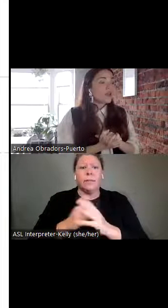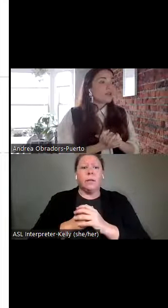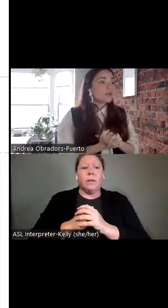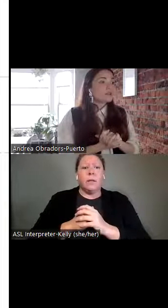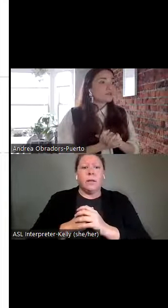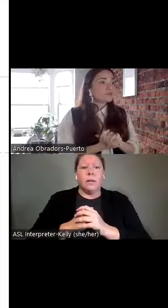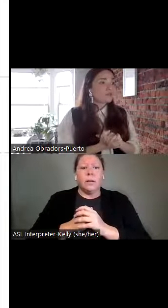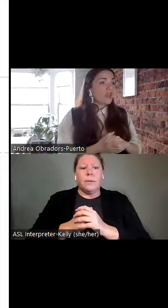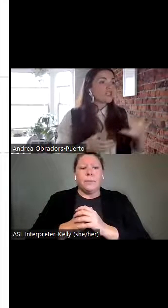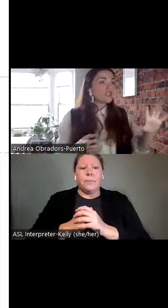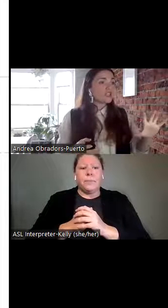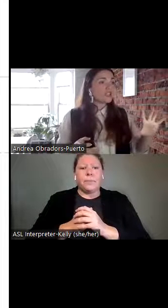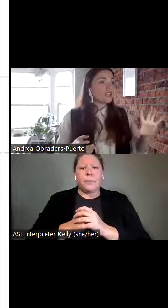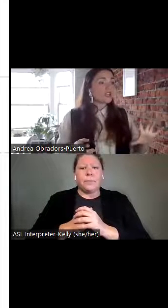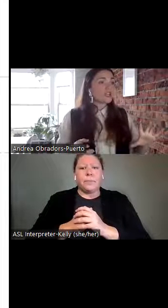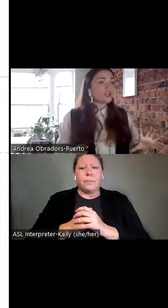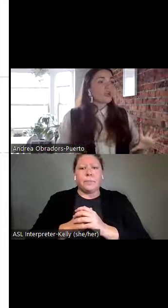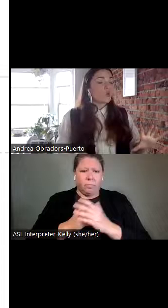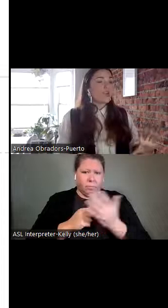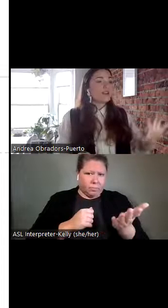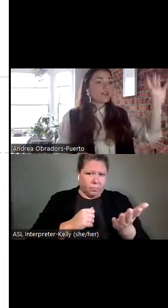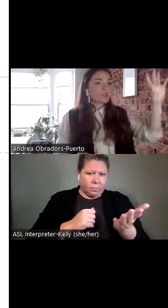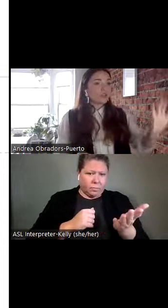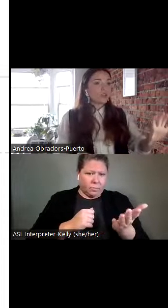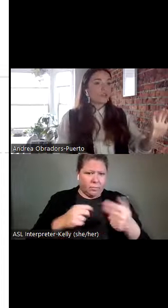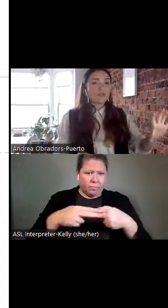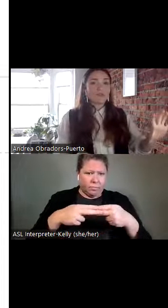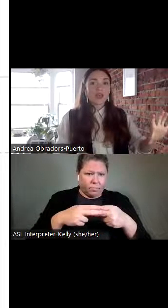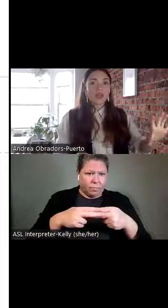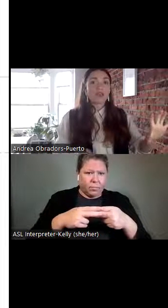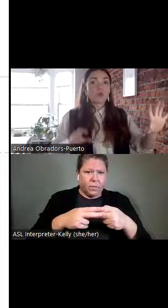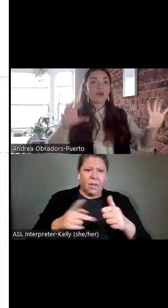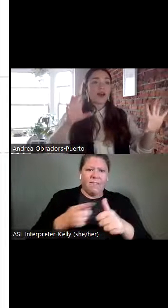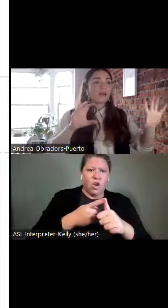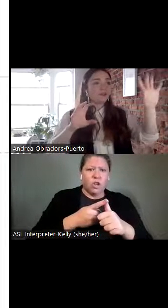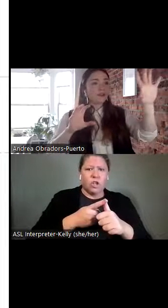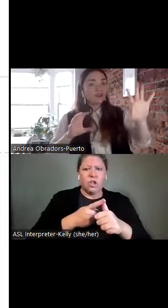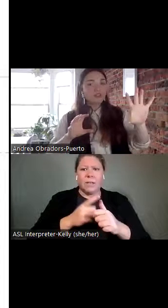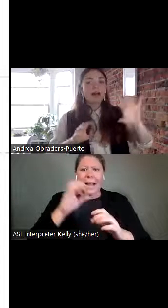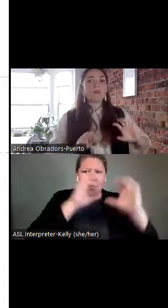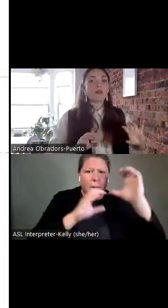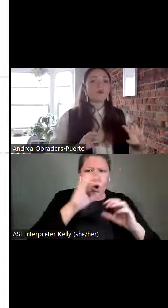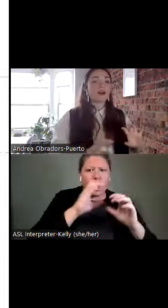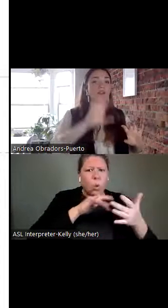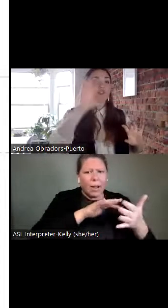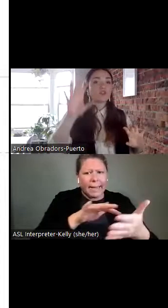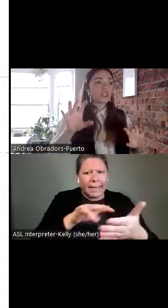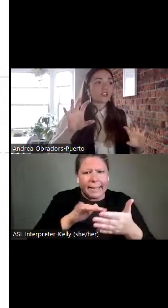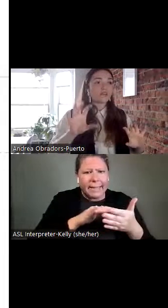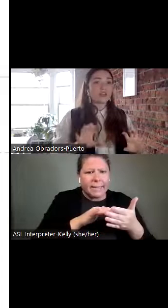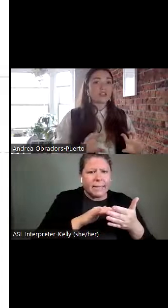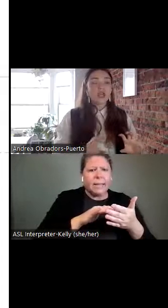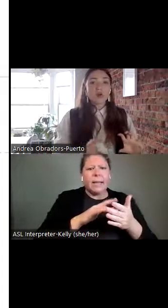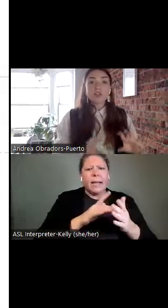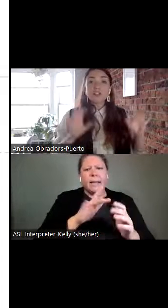We, as you see in here, we have the exploratory phase and we have little gap and we have then the